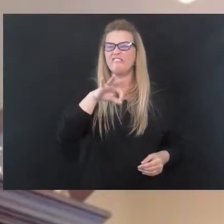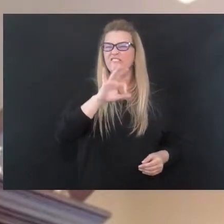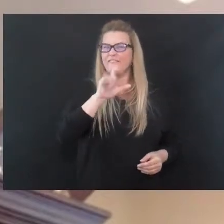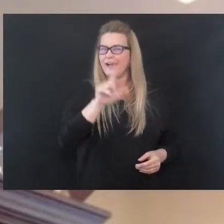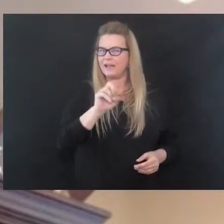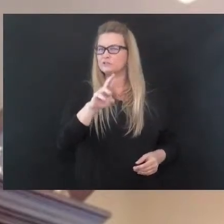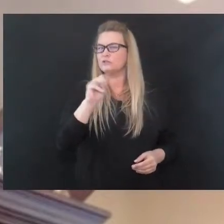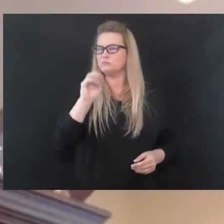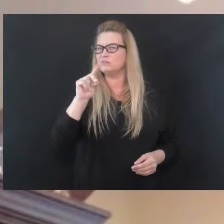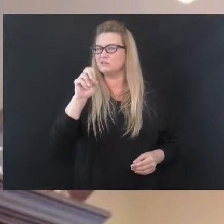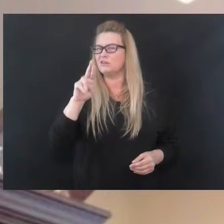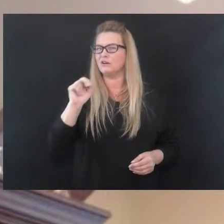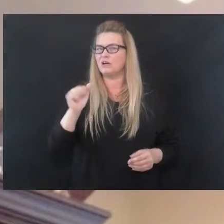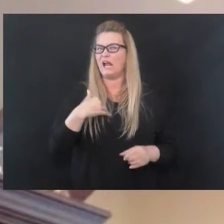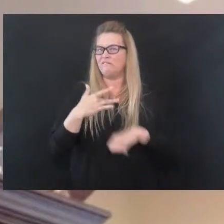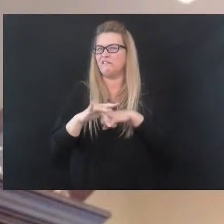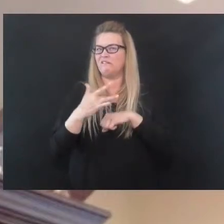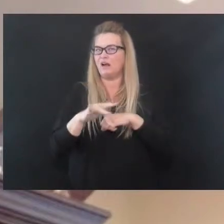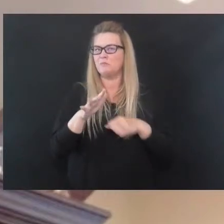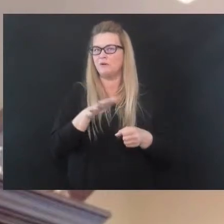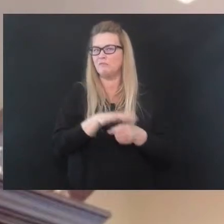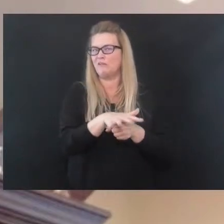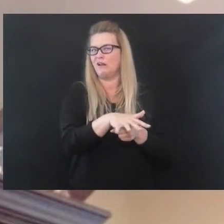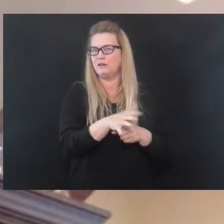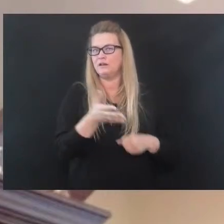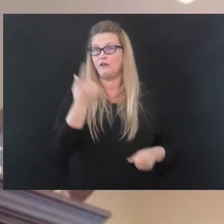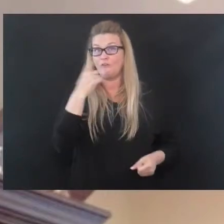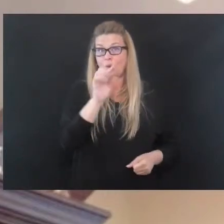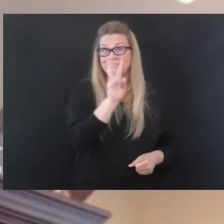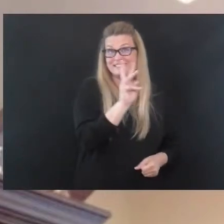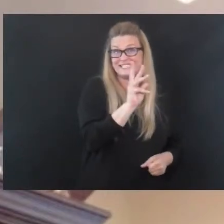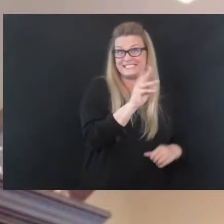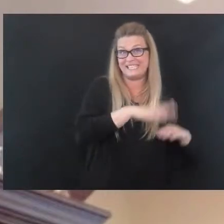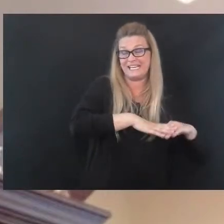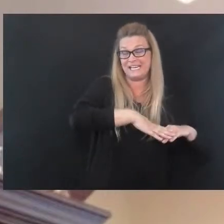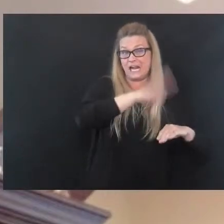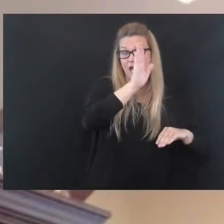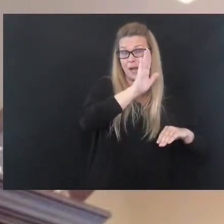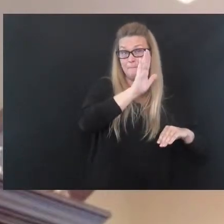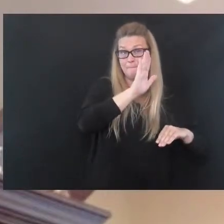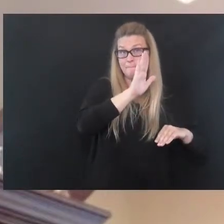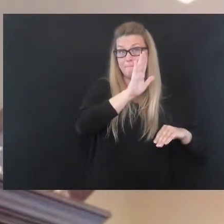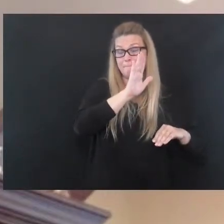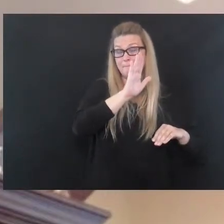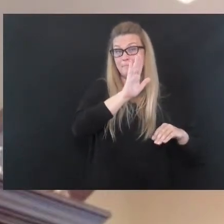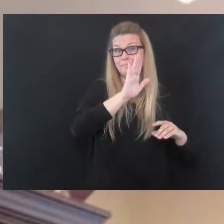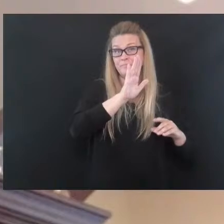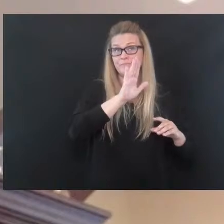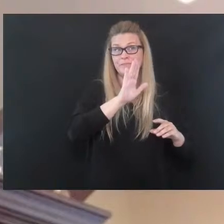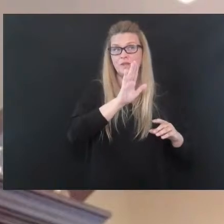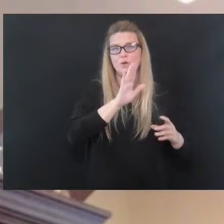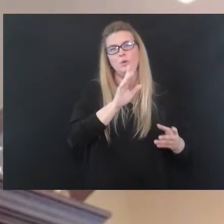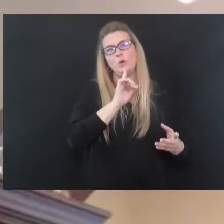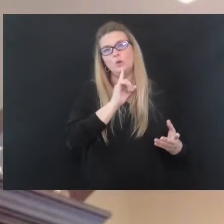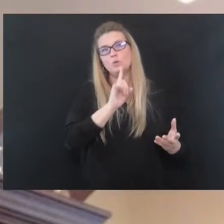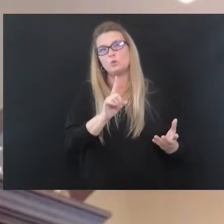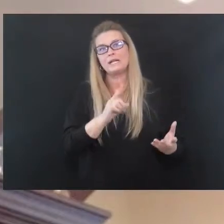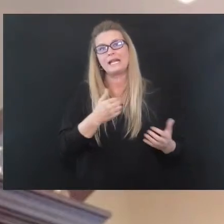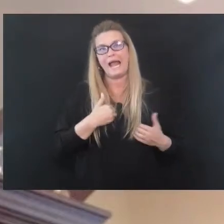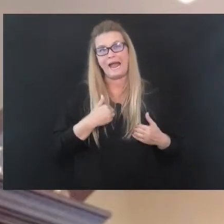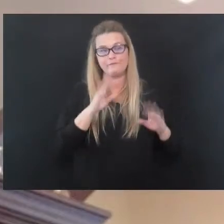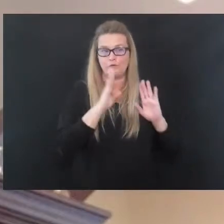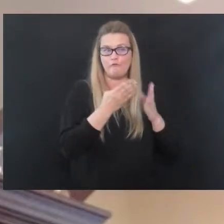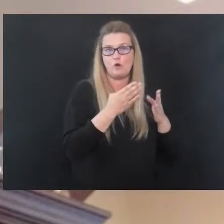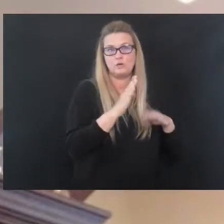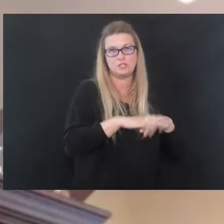doses are available. Obviously, for 16-year-olds and above, or at 16, we do have to